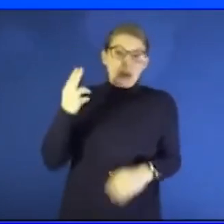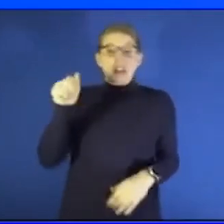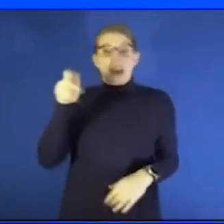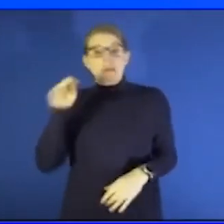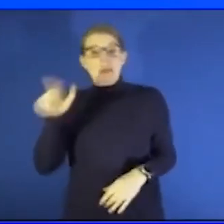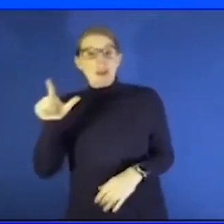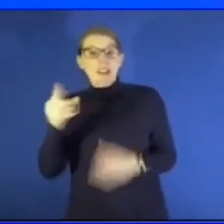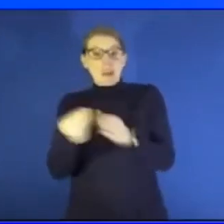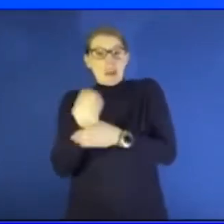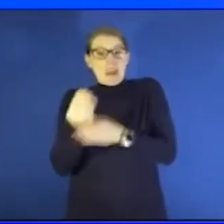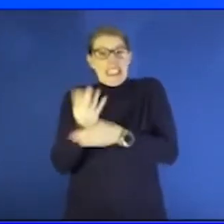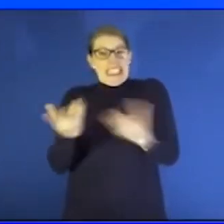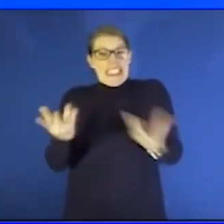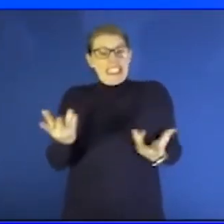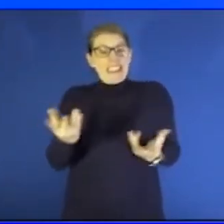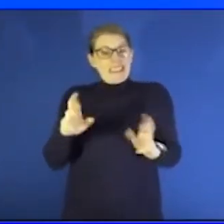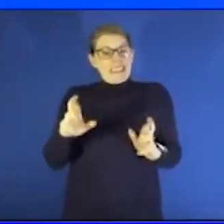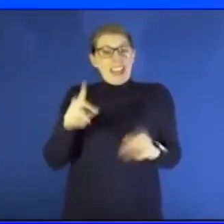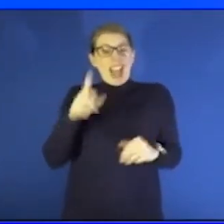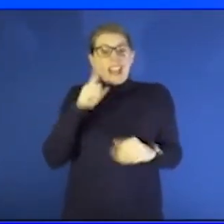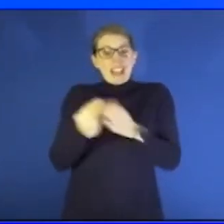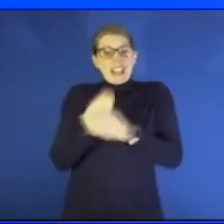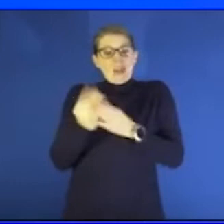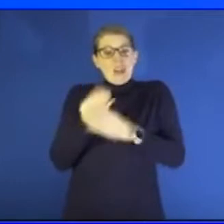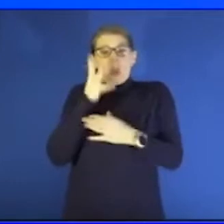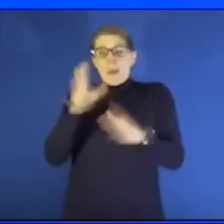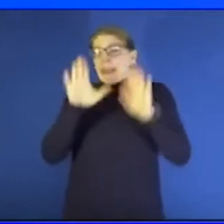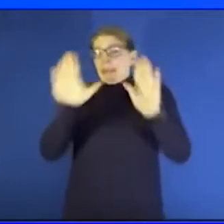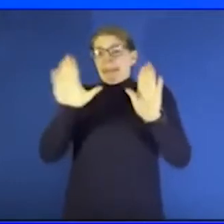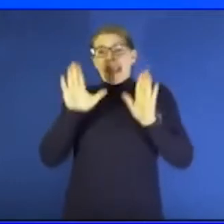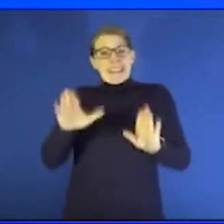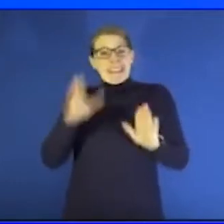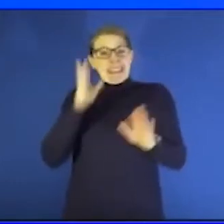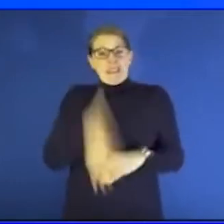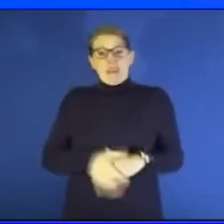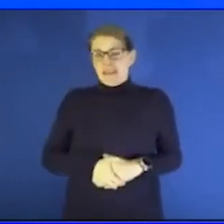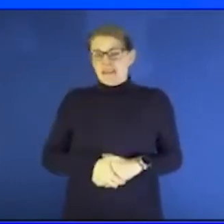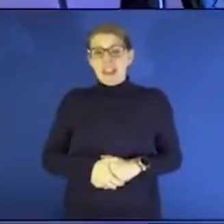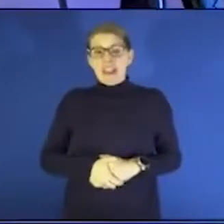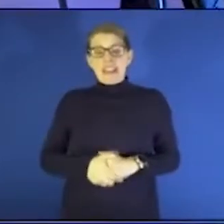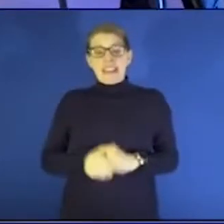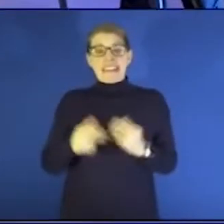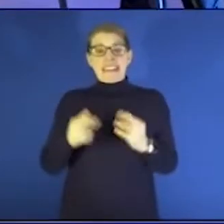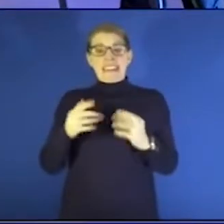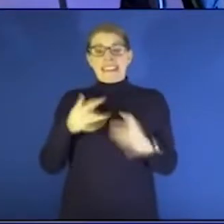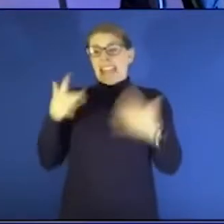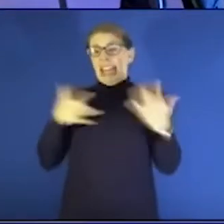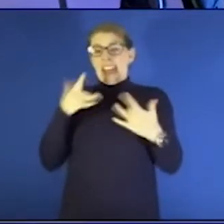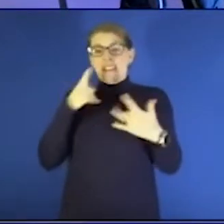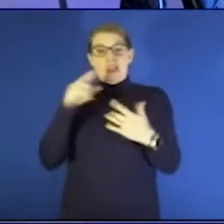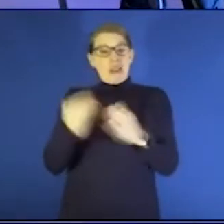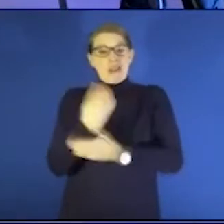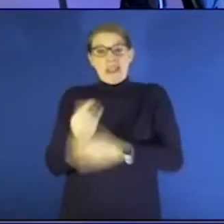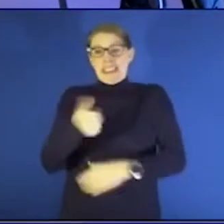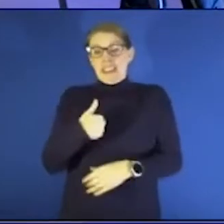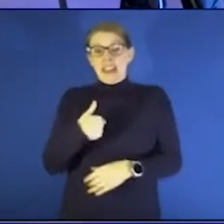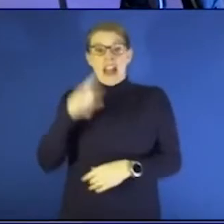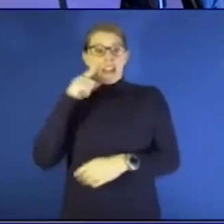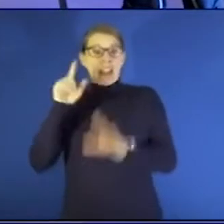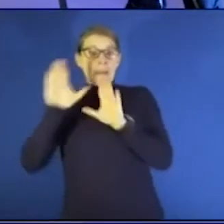think spring is going to be amazing, and I can't wait for it. I think it's going to be amazing. Hawkeyes are going to be